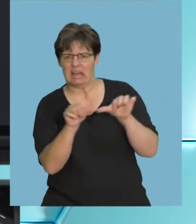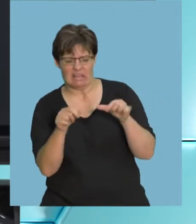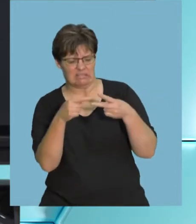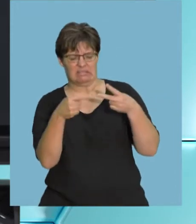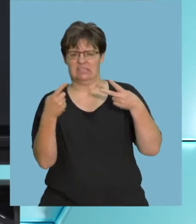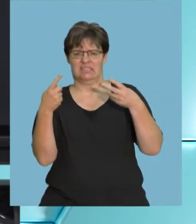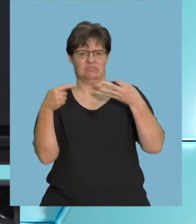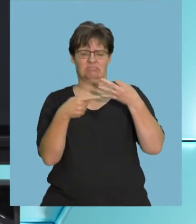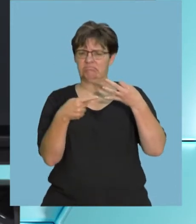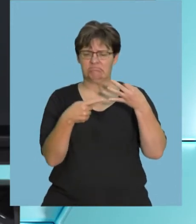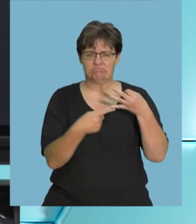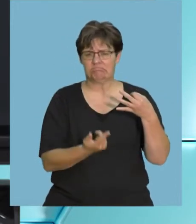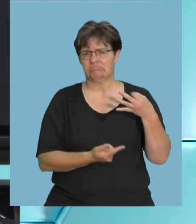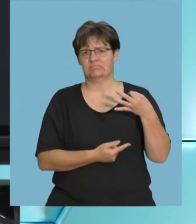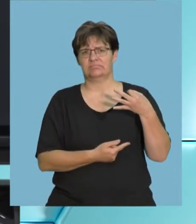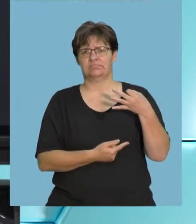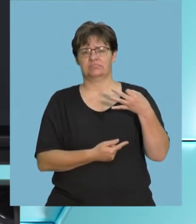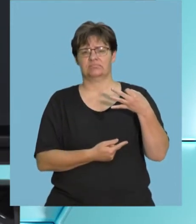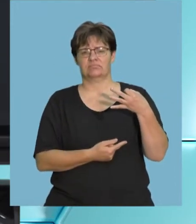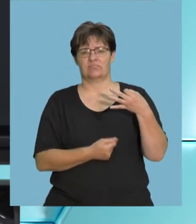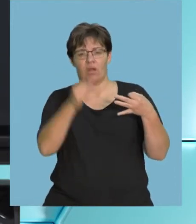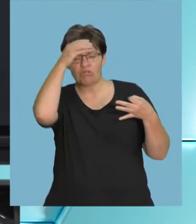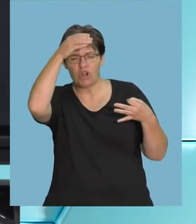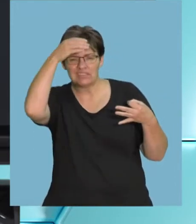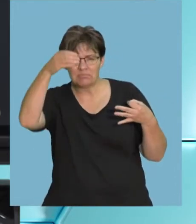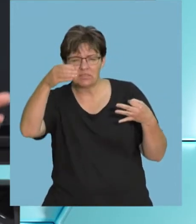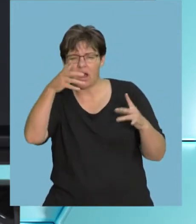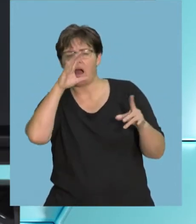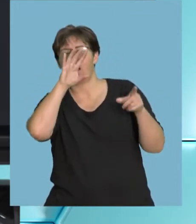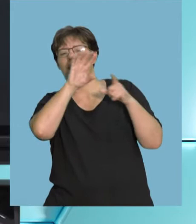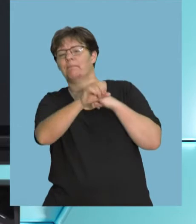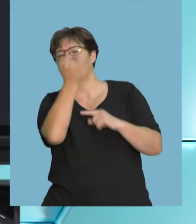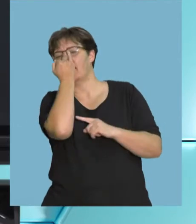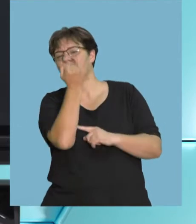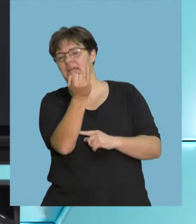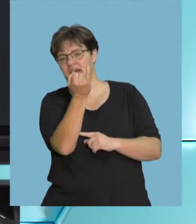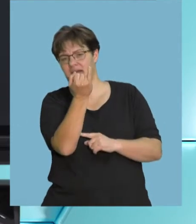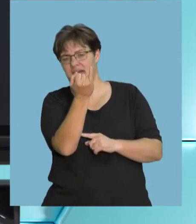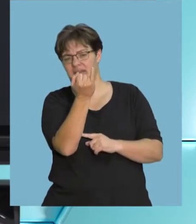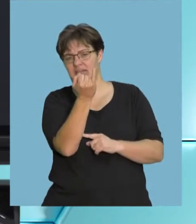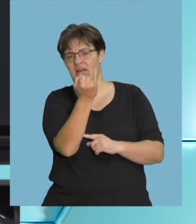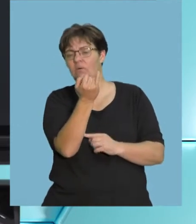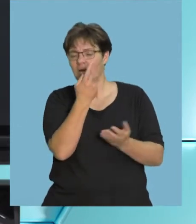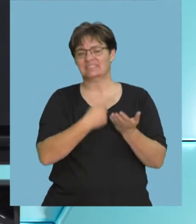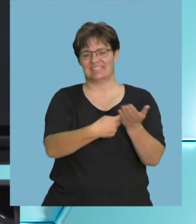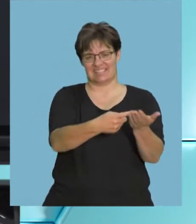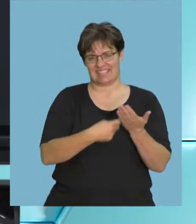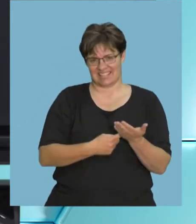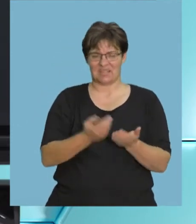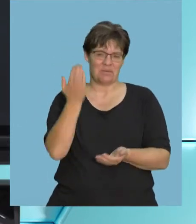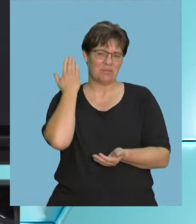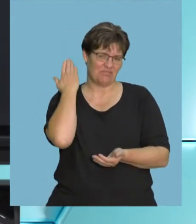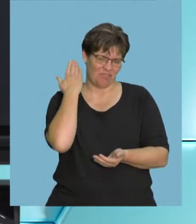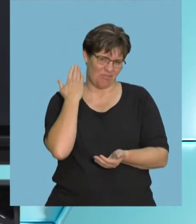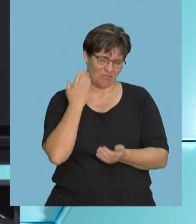also, tap into some of the, the concepts or the ideas that we would have maybe discussed in our earlier